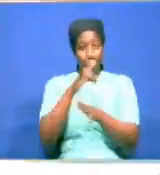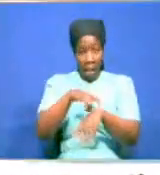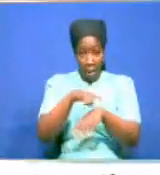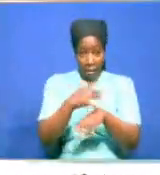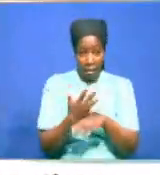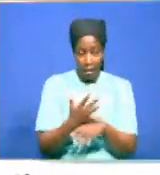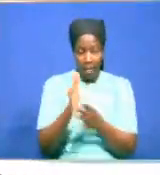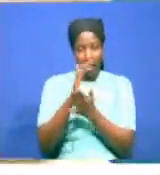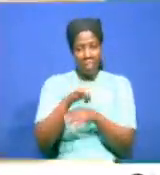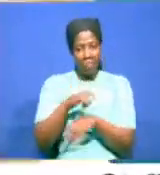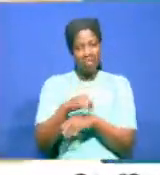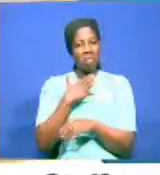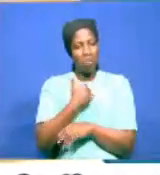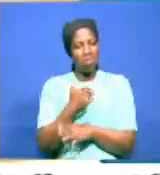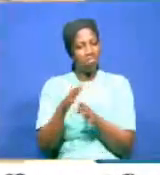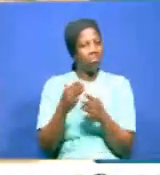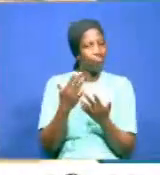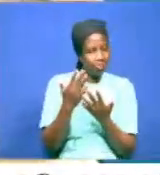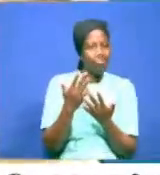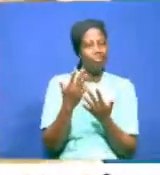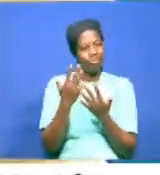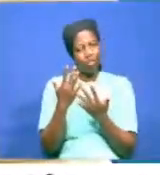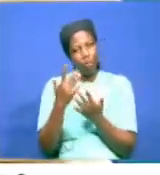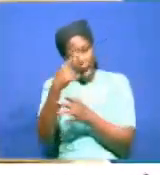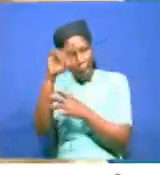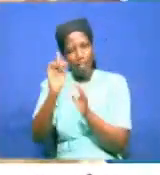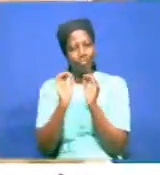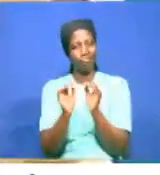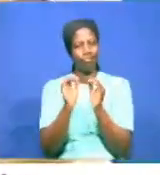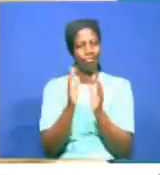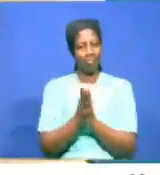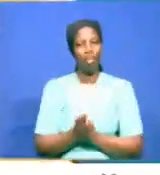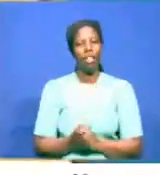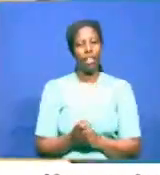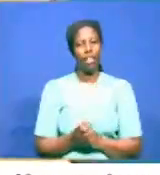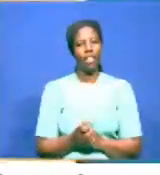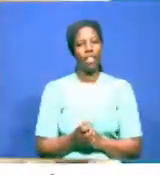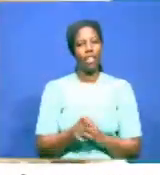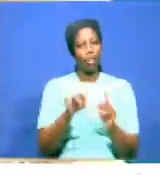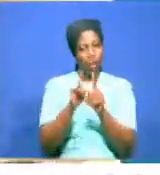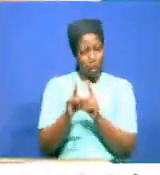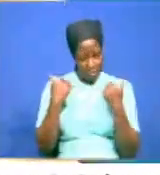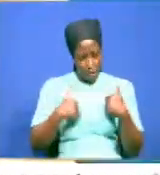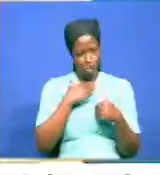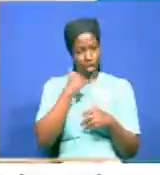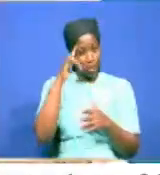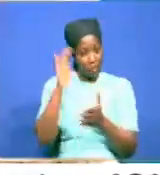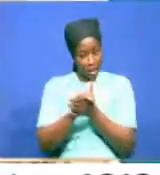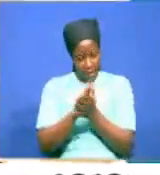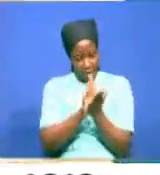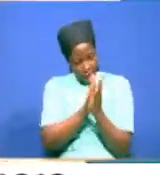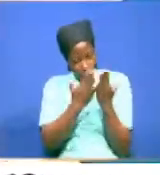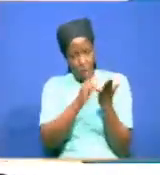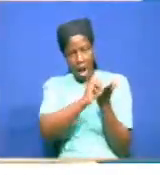sometimes they do not want to give credit yes. where it's due. Yes. Because yes. I want to believe even the books I wrote mm-hmm. using my own